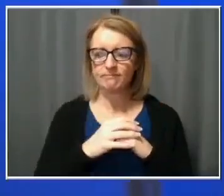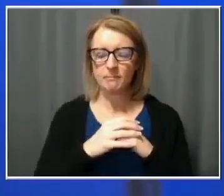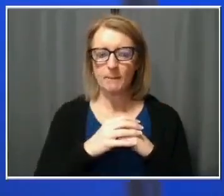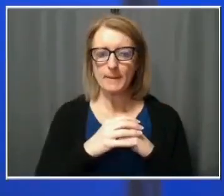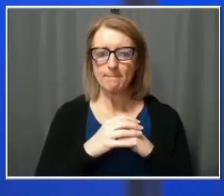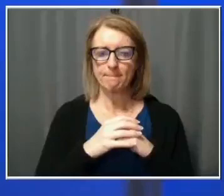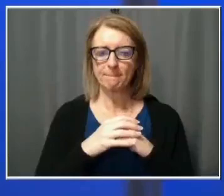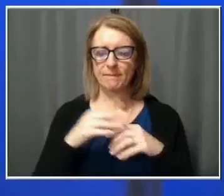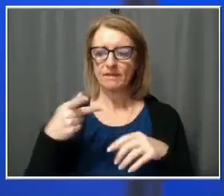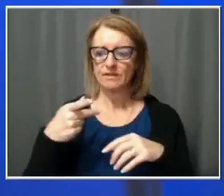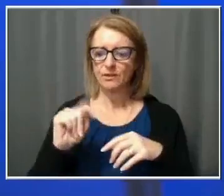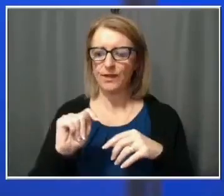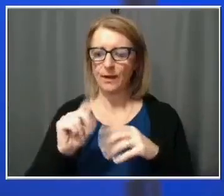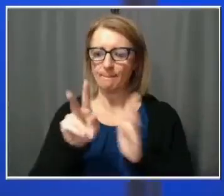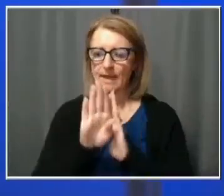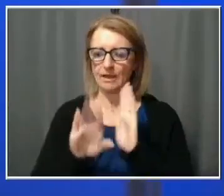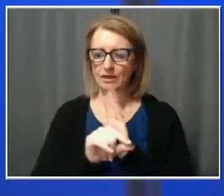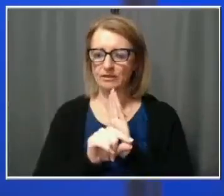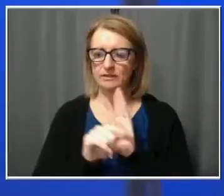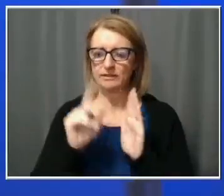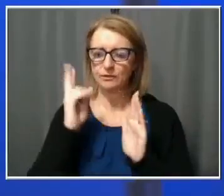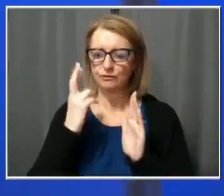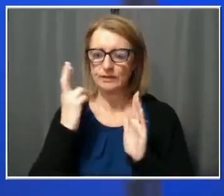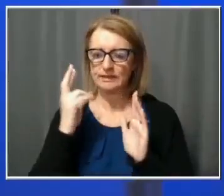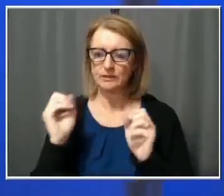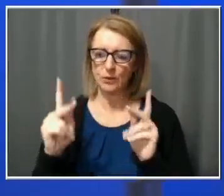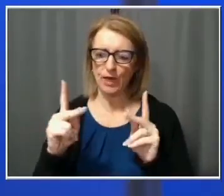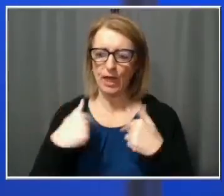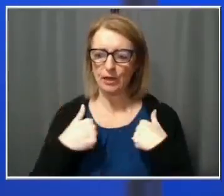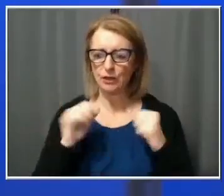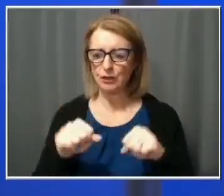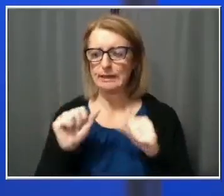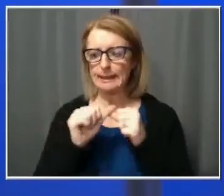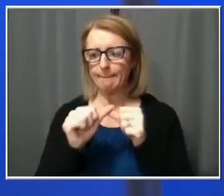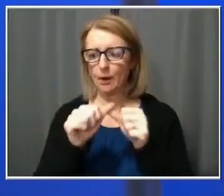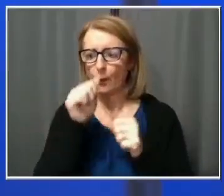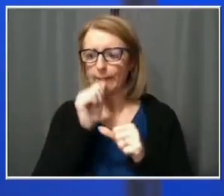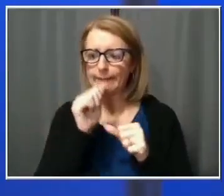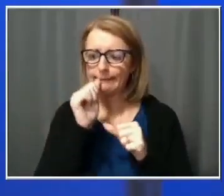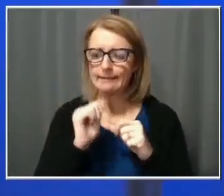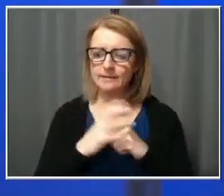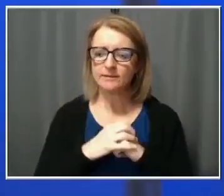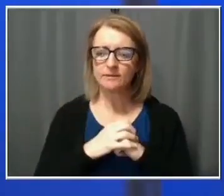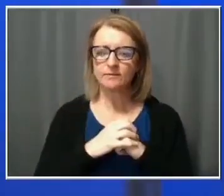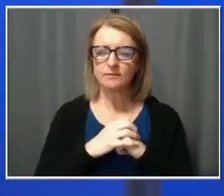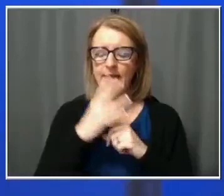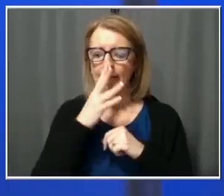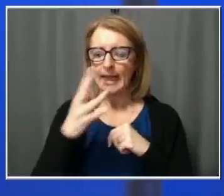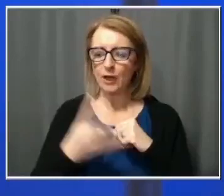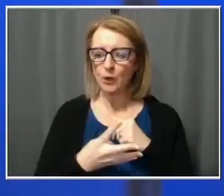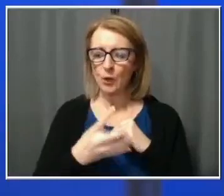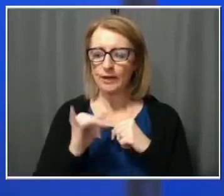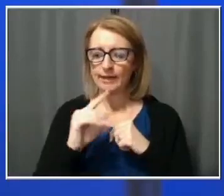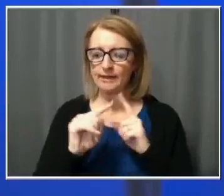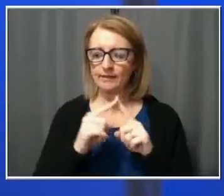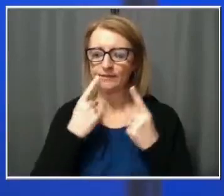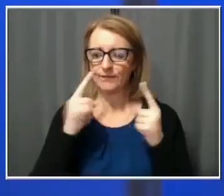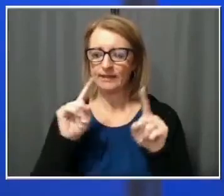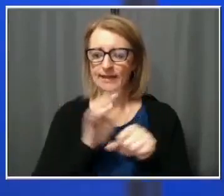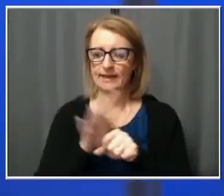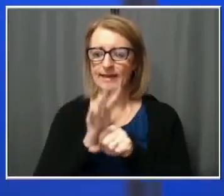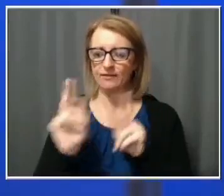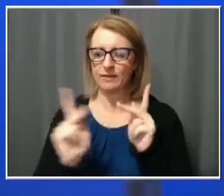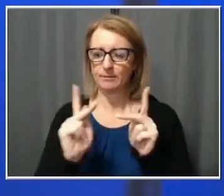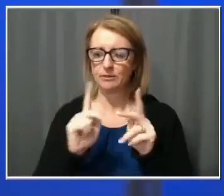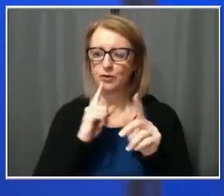background, I just had every reason of why it was okay and I could just keep going. And so I just ignored it, and finally, enough people told me that I was